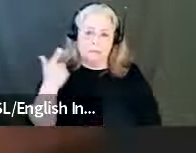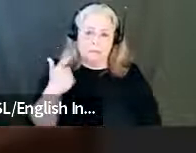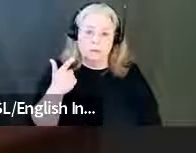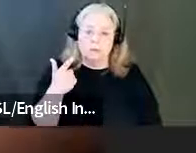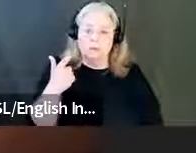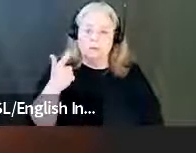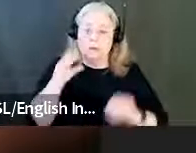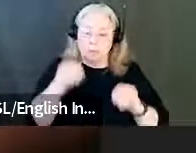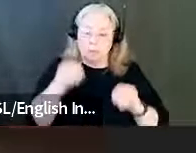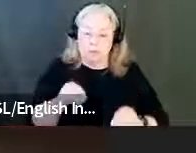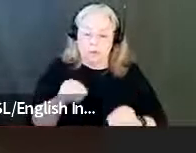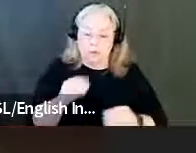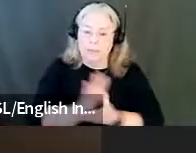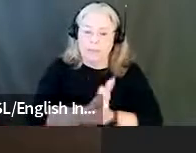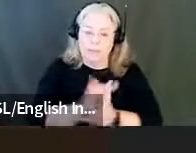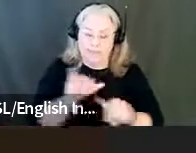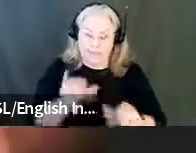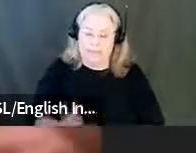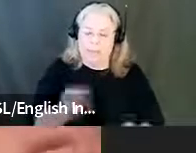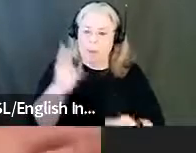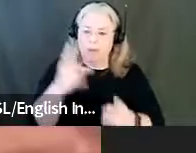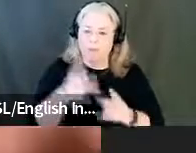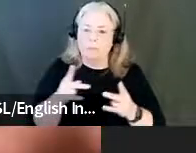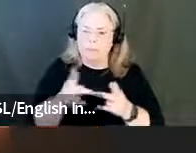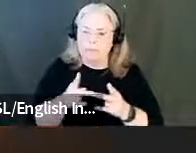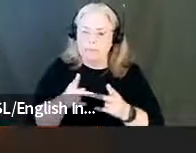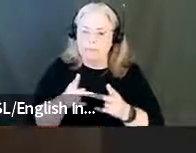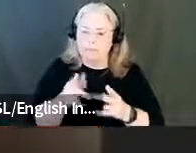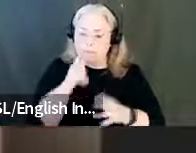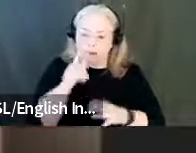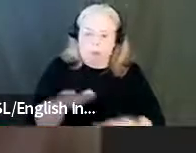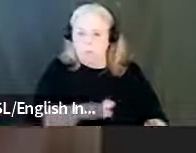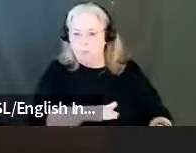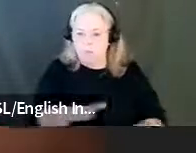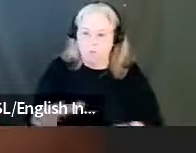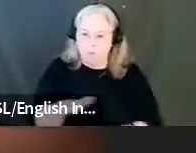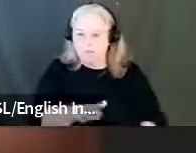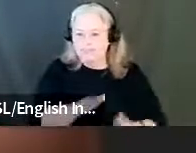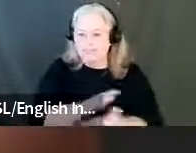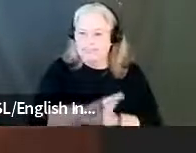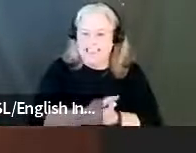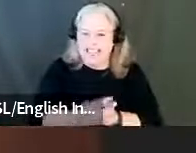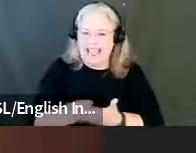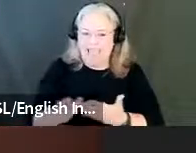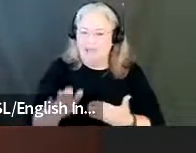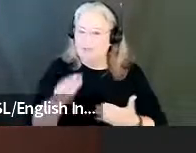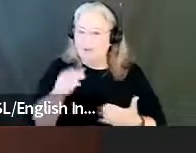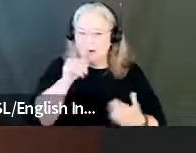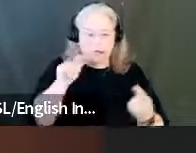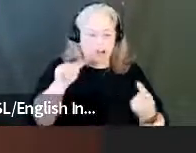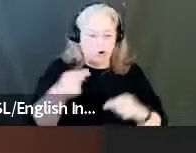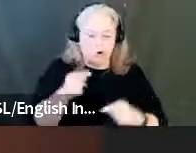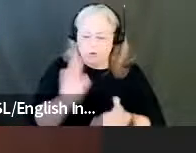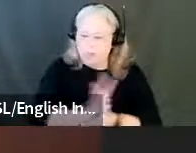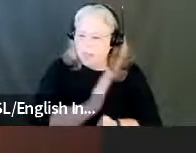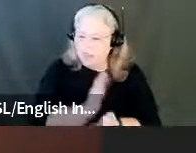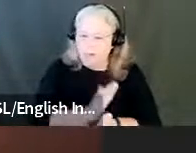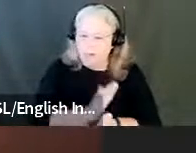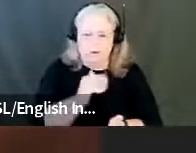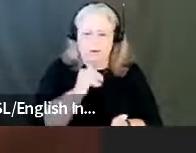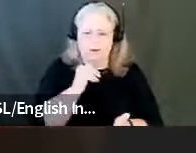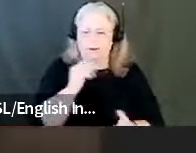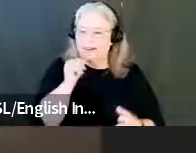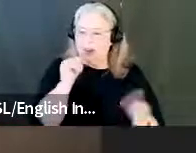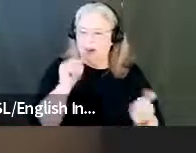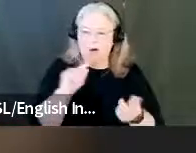stabilize a piece of paper, right? And so that's what's kind of cool because it's not going to hurt your paper. You